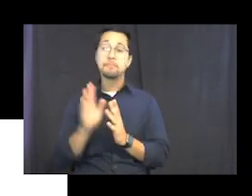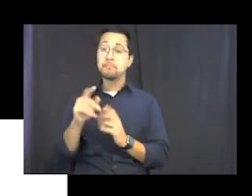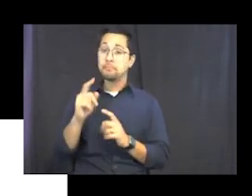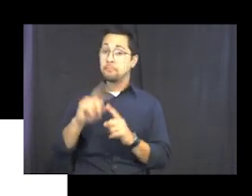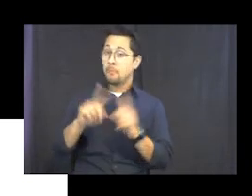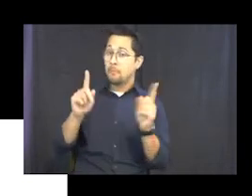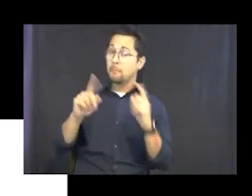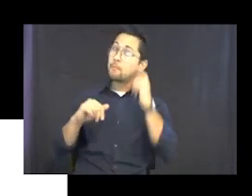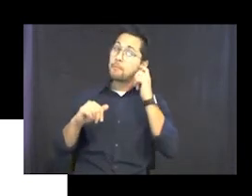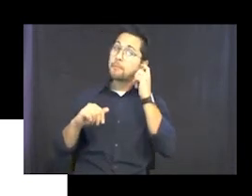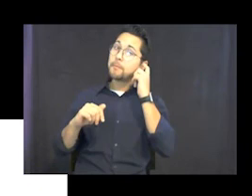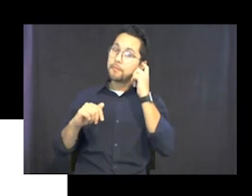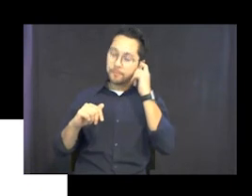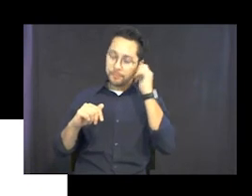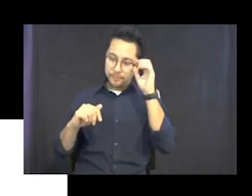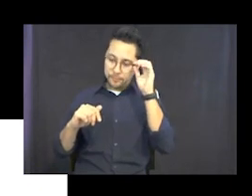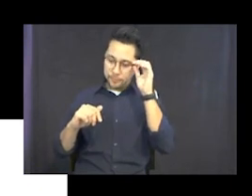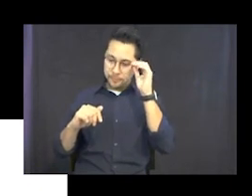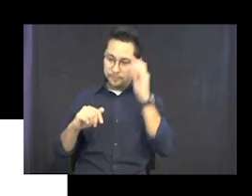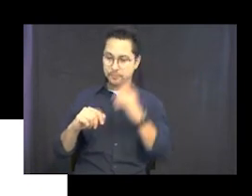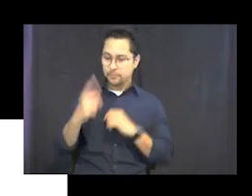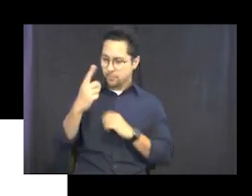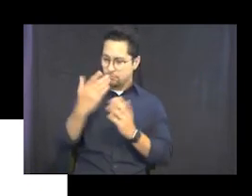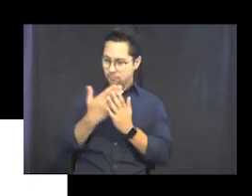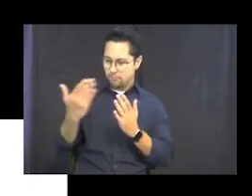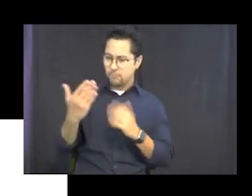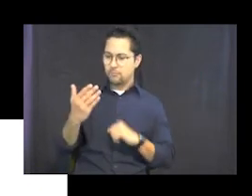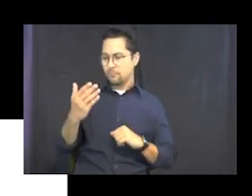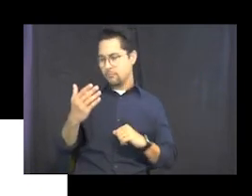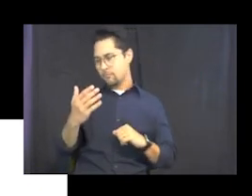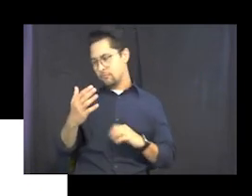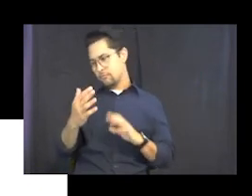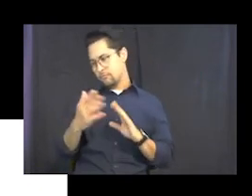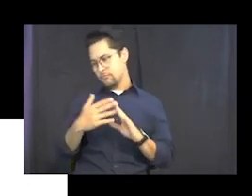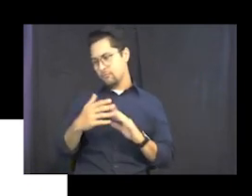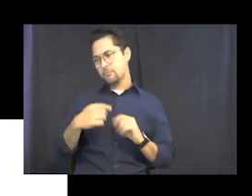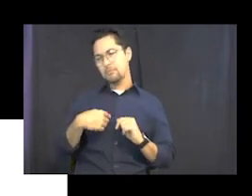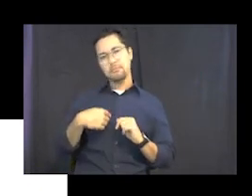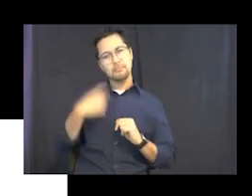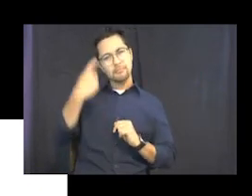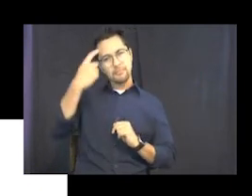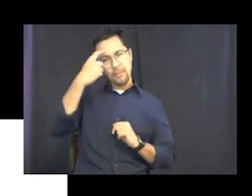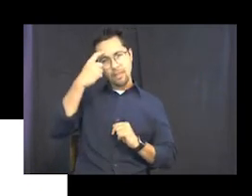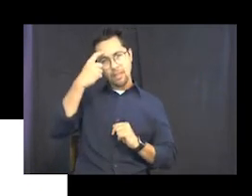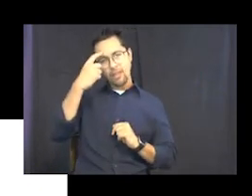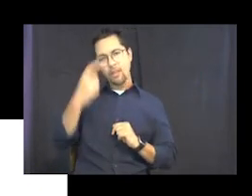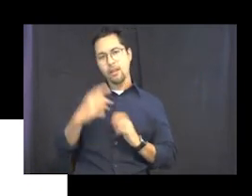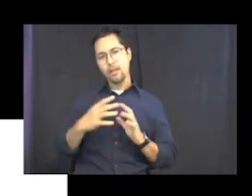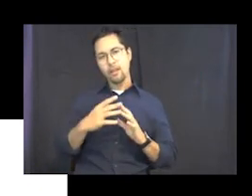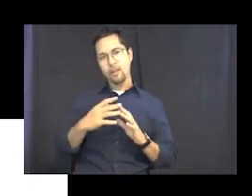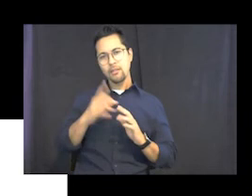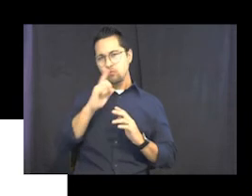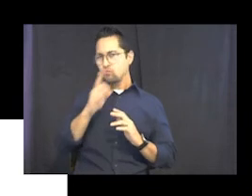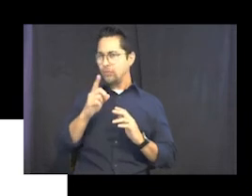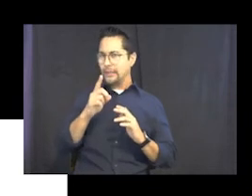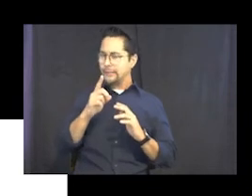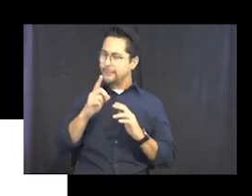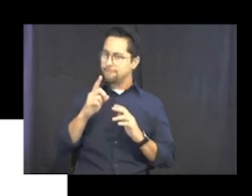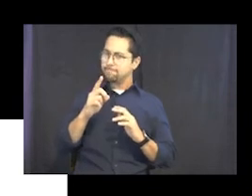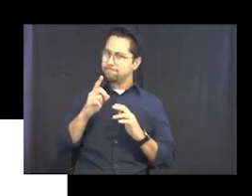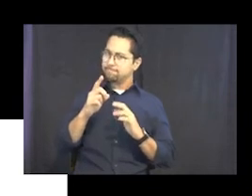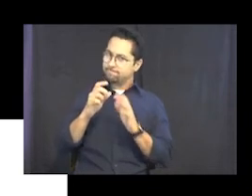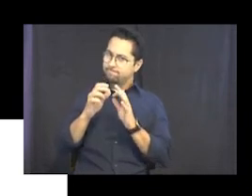But one of the things that I think is crucial,